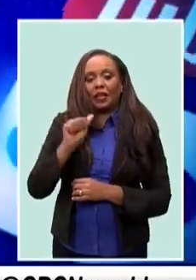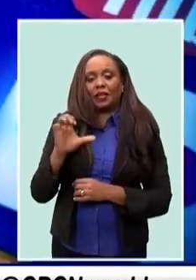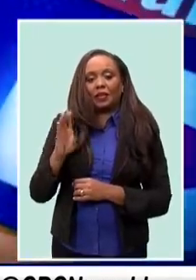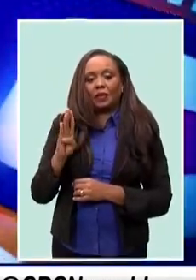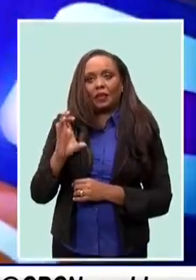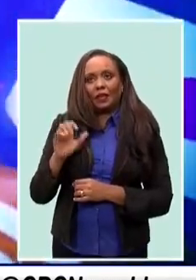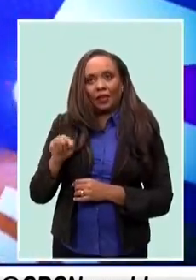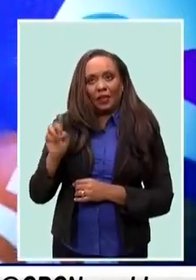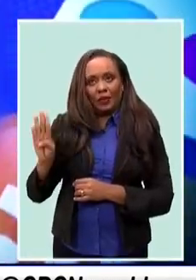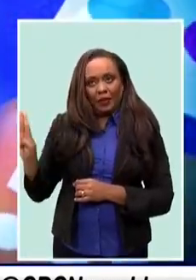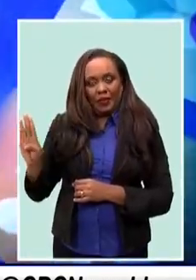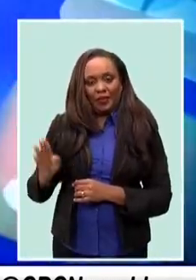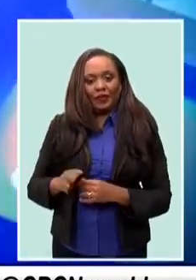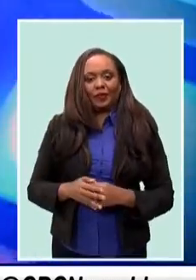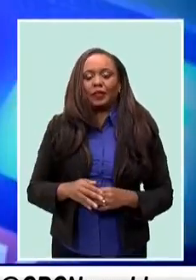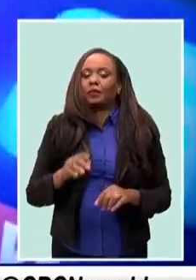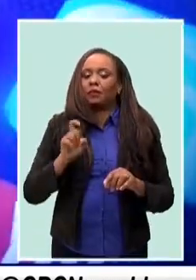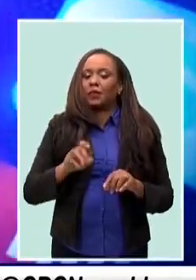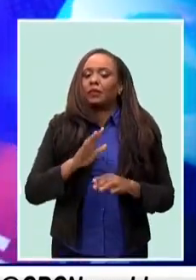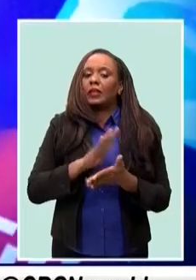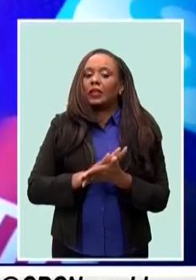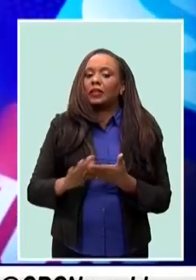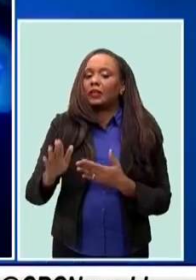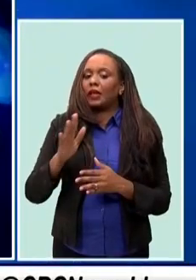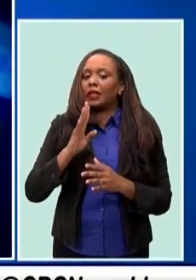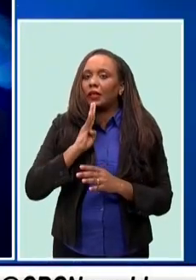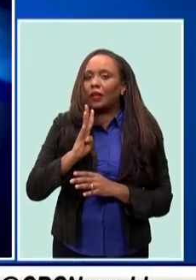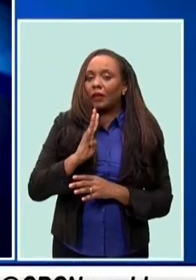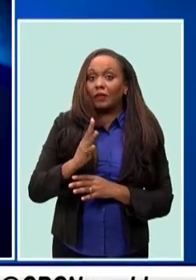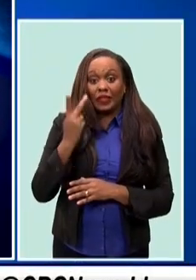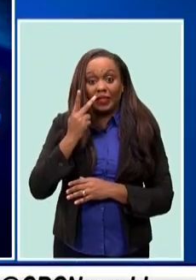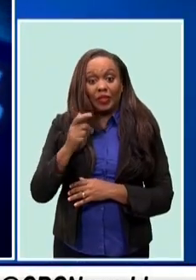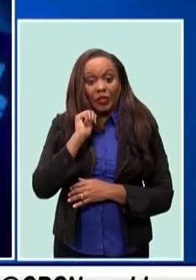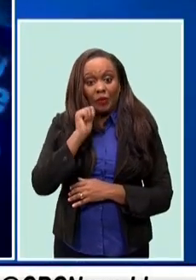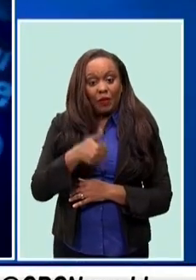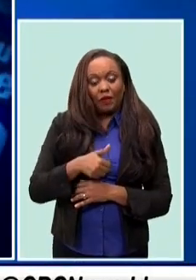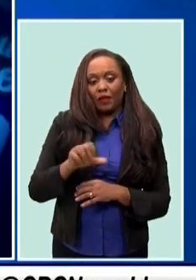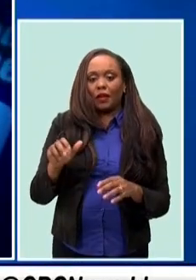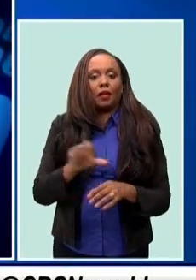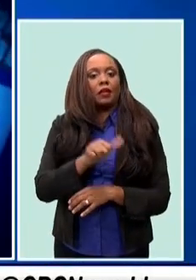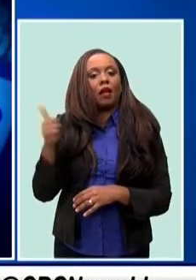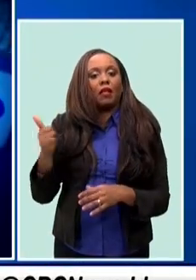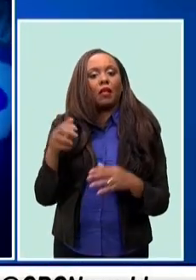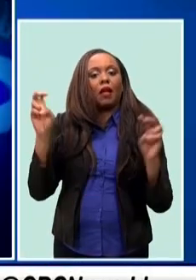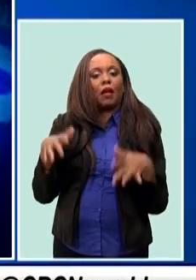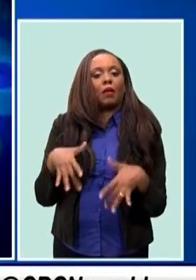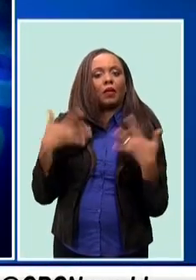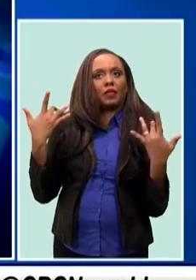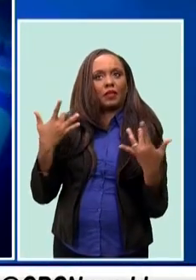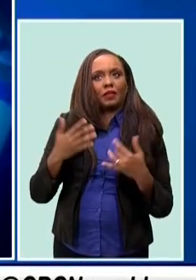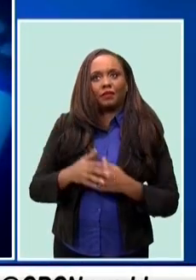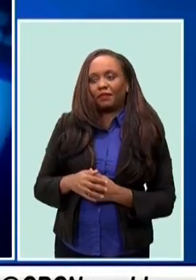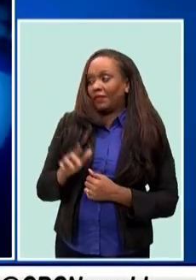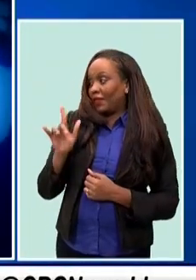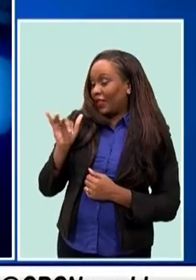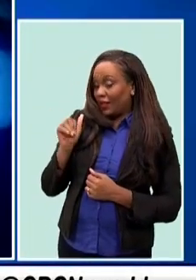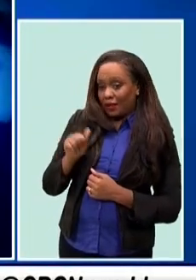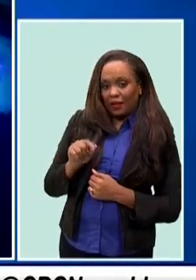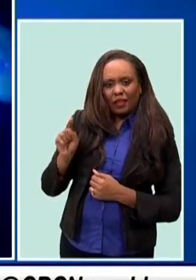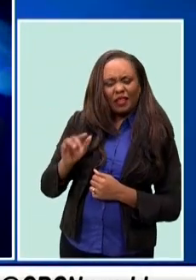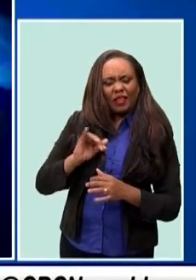nca@cbc.bb. But remember to keep your comments clean. So we'll see you tomorrow for another look at What's Trending. Lisa, I understand that